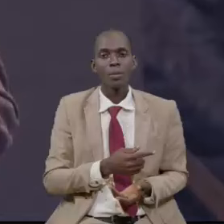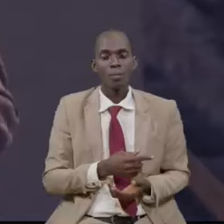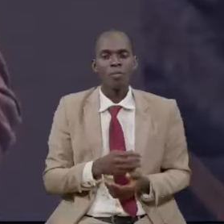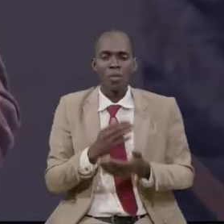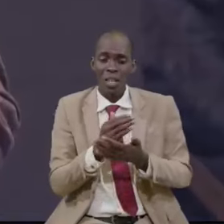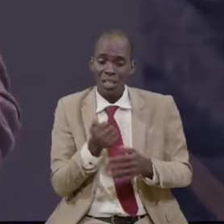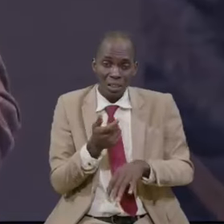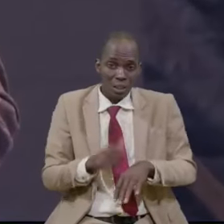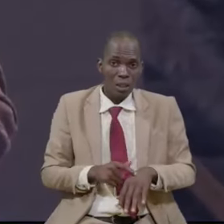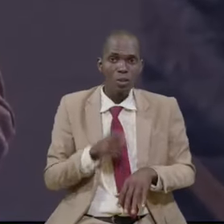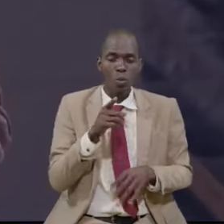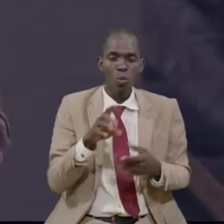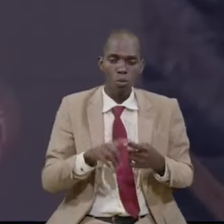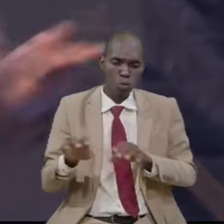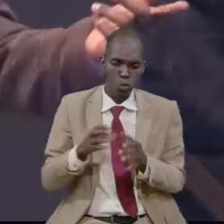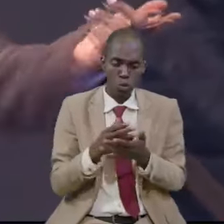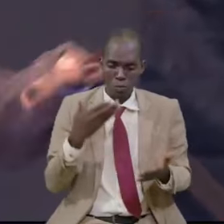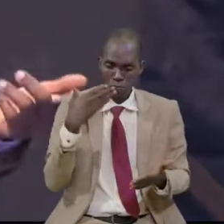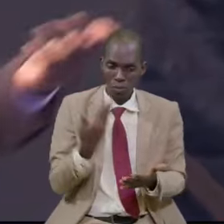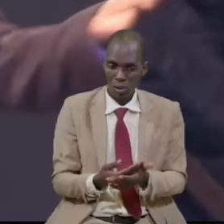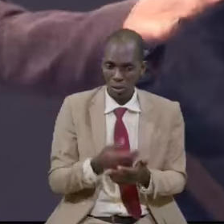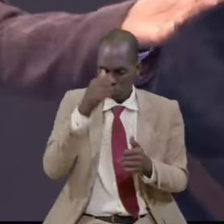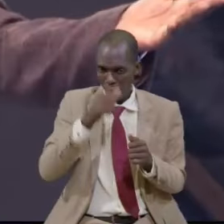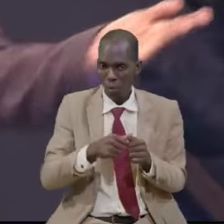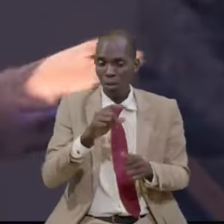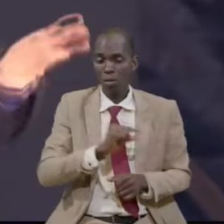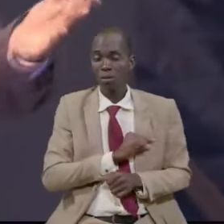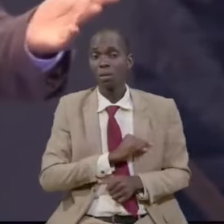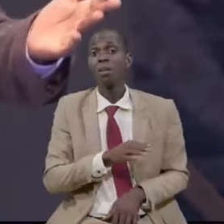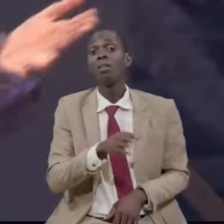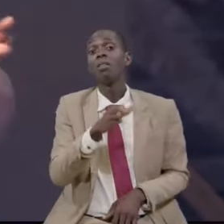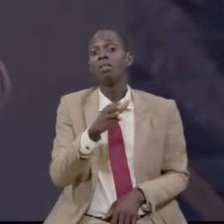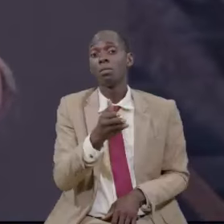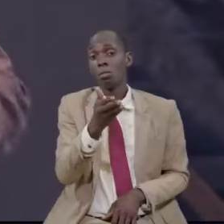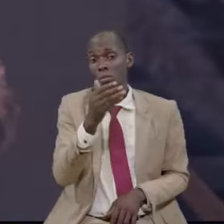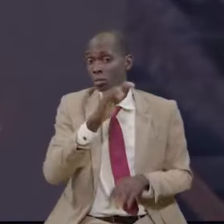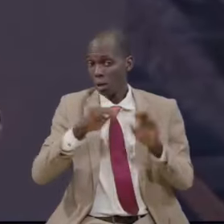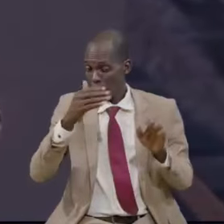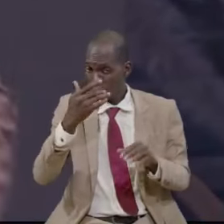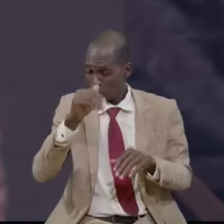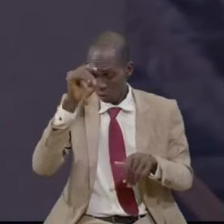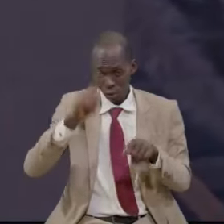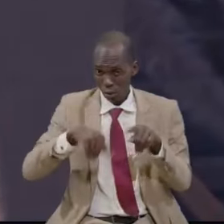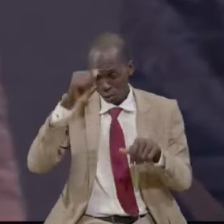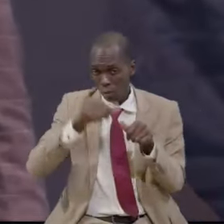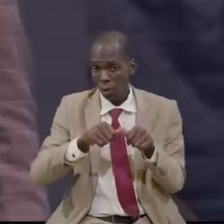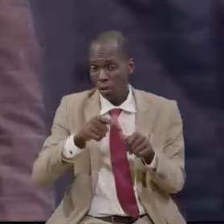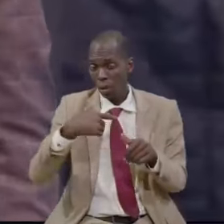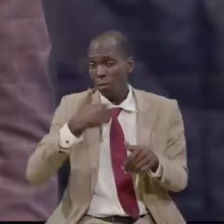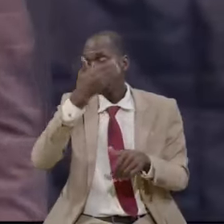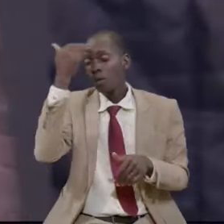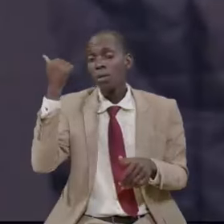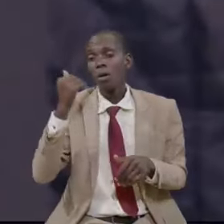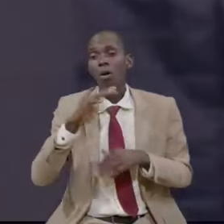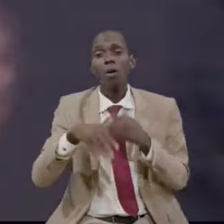inside you will say, you of all people, don't you remember? Don't you remember? Don't you remember? All that remembrance of